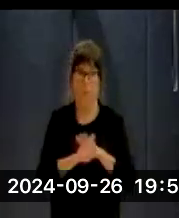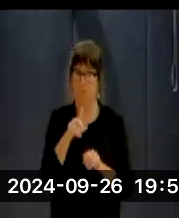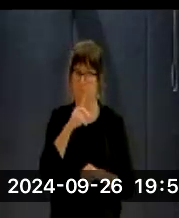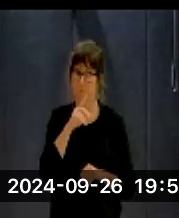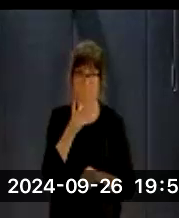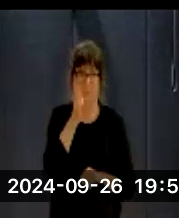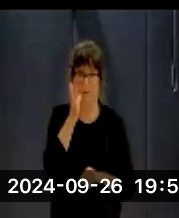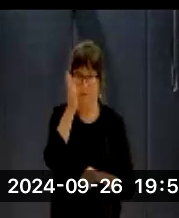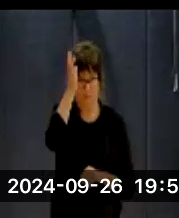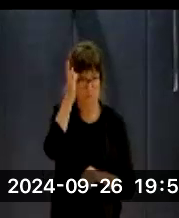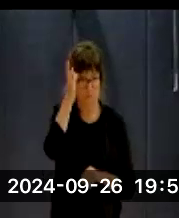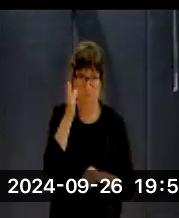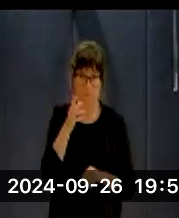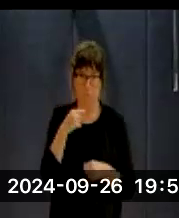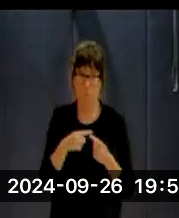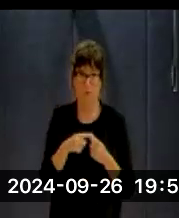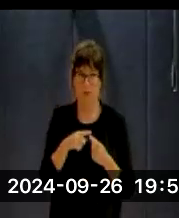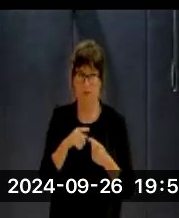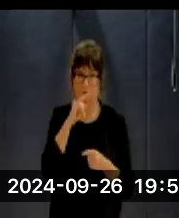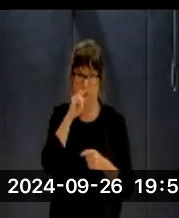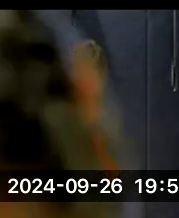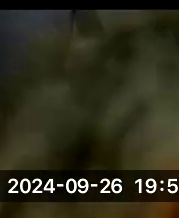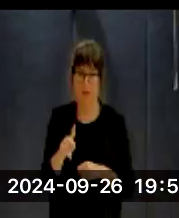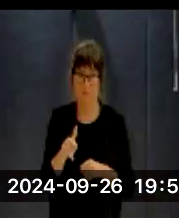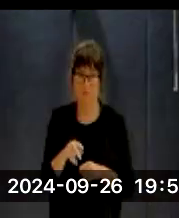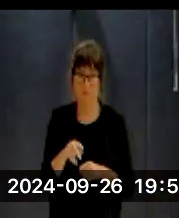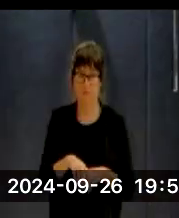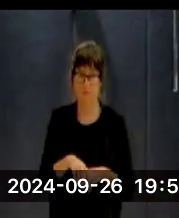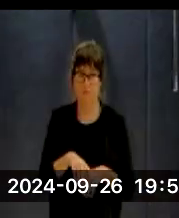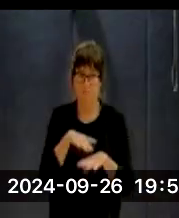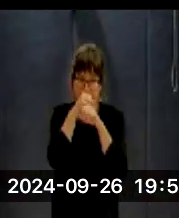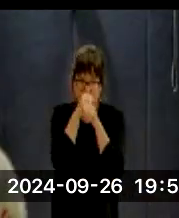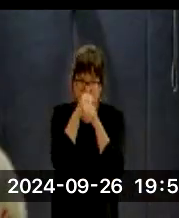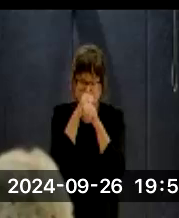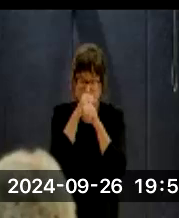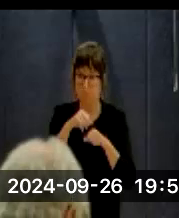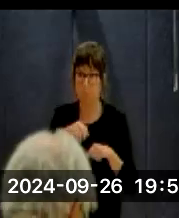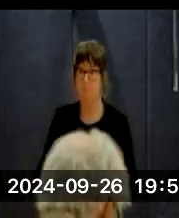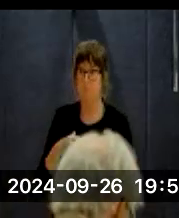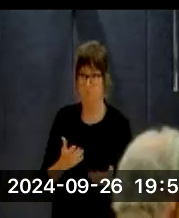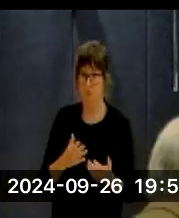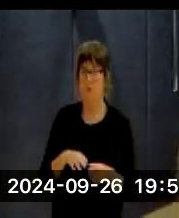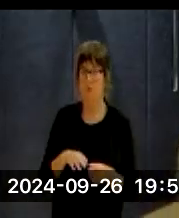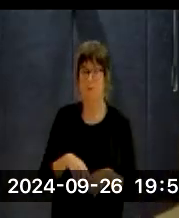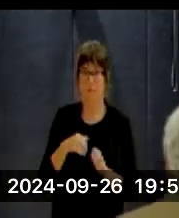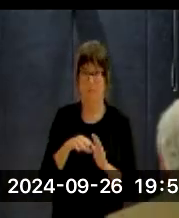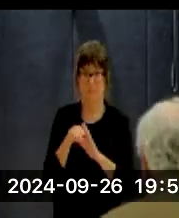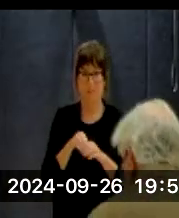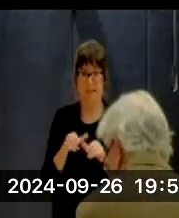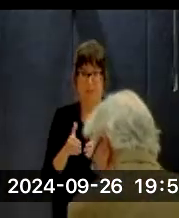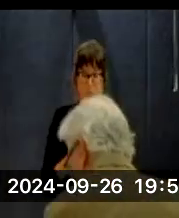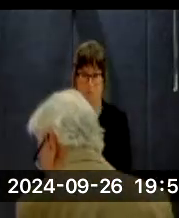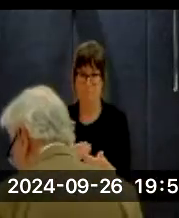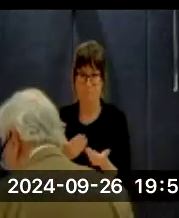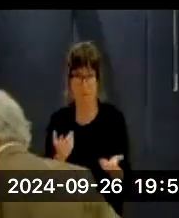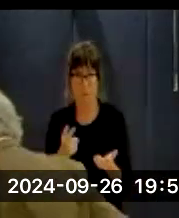pickup that the child got slapped by their staff. So right now we know that there's no cameras in the classroom, but what can we do